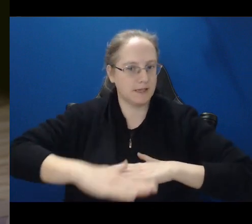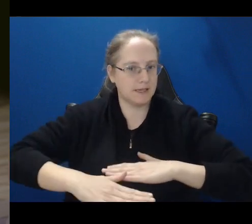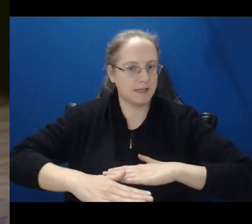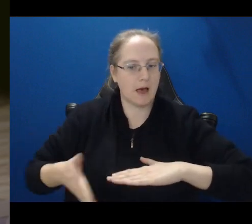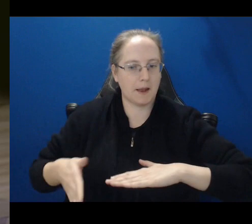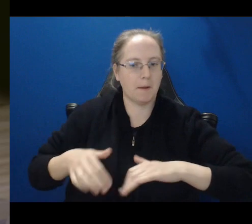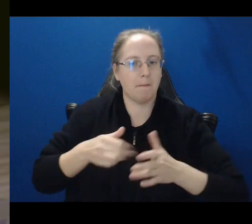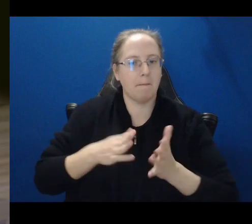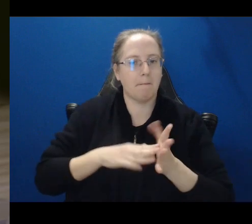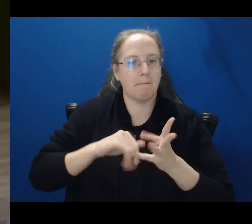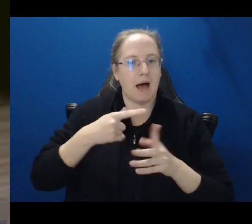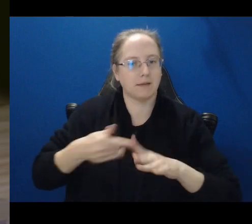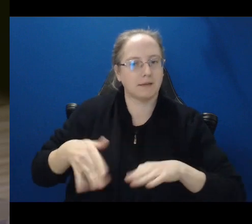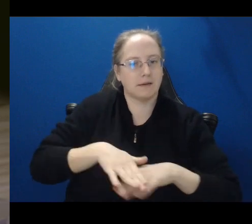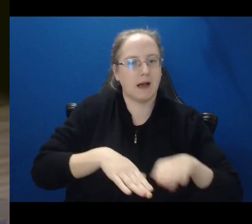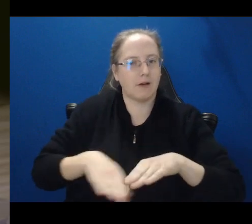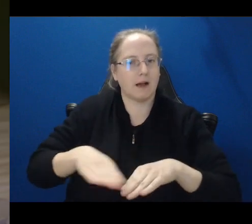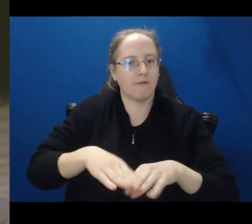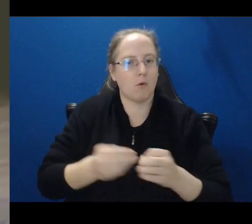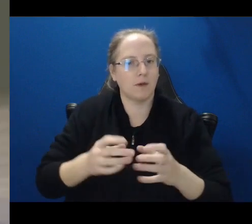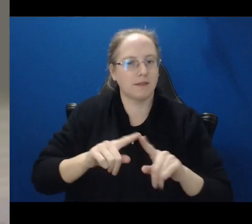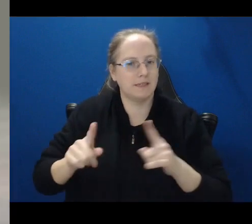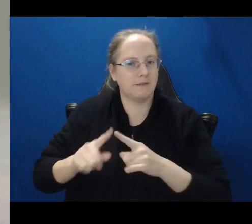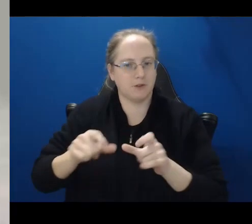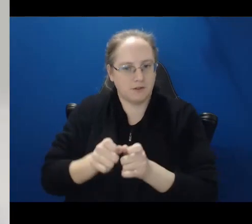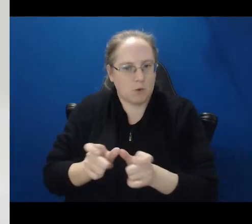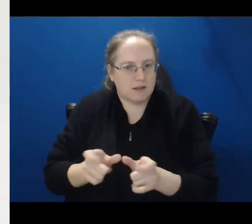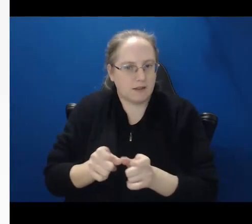with different gauges of masking tape, sort of.